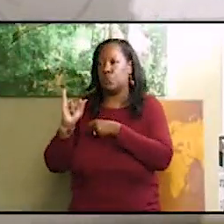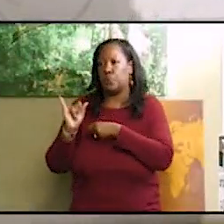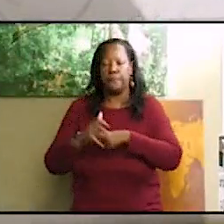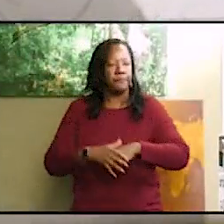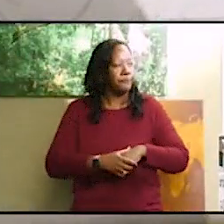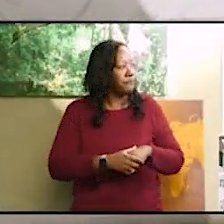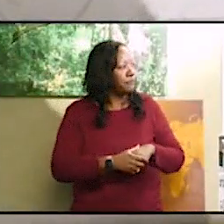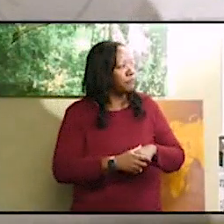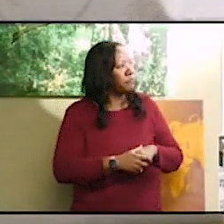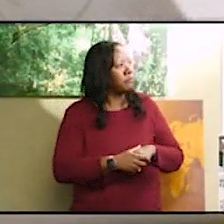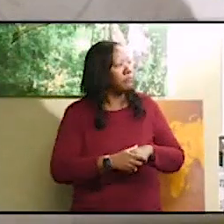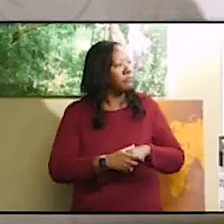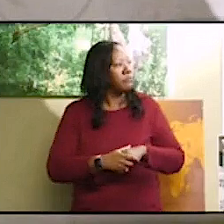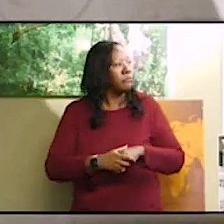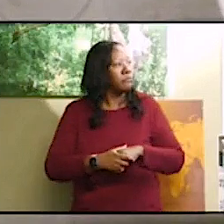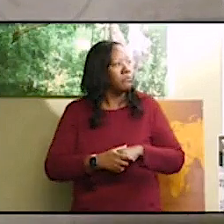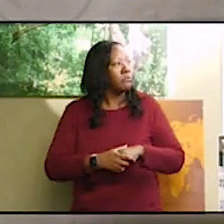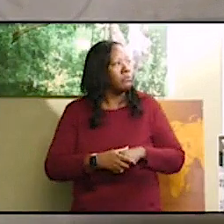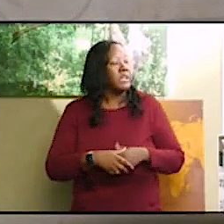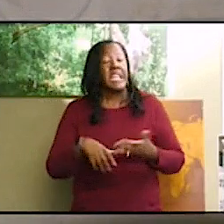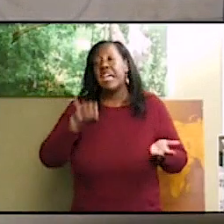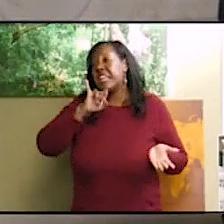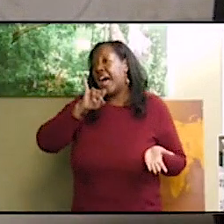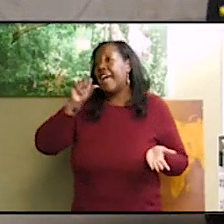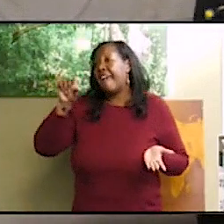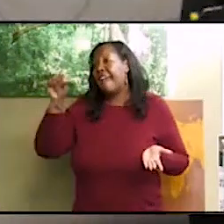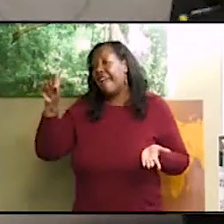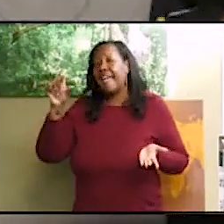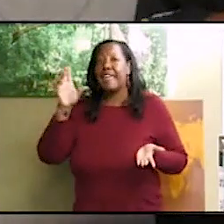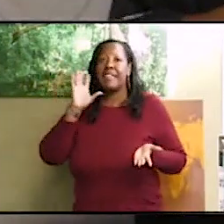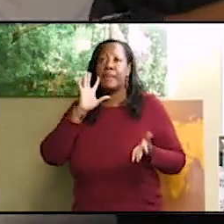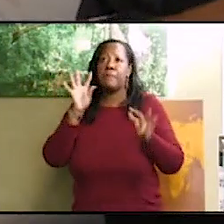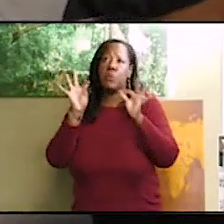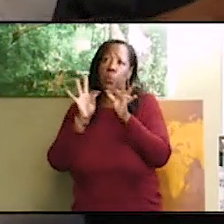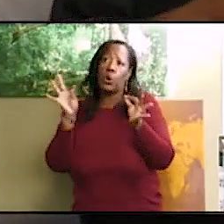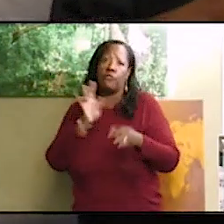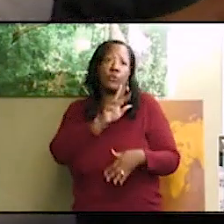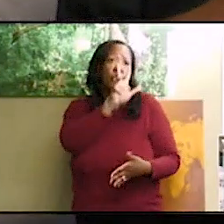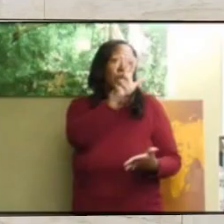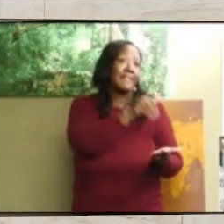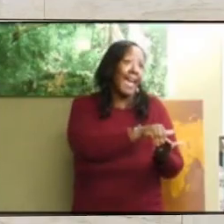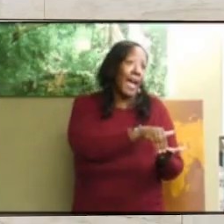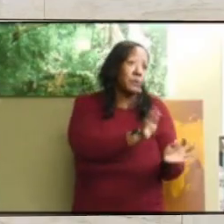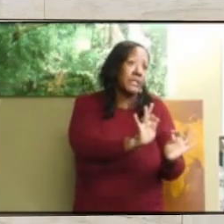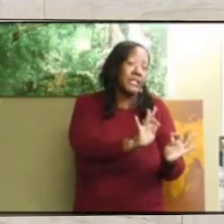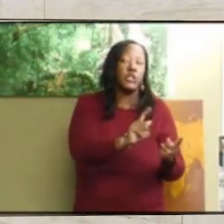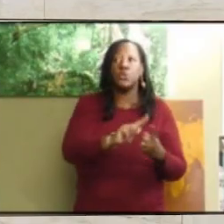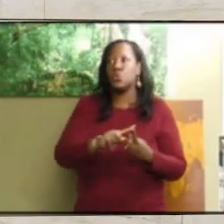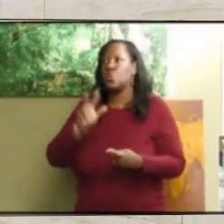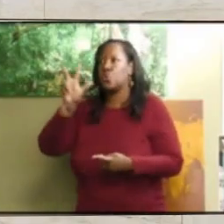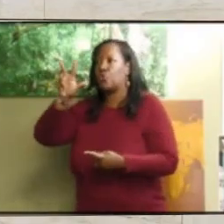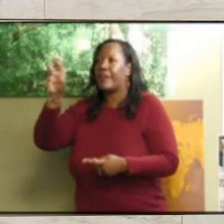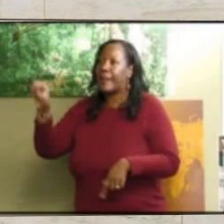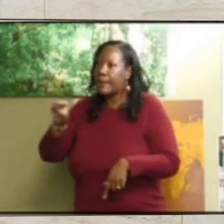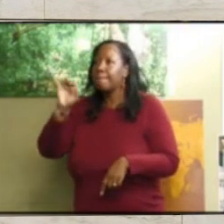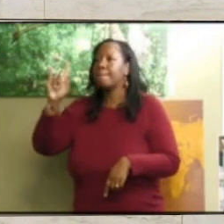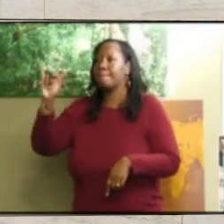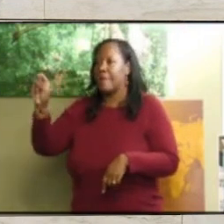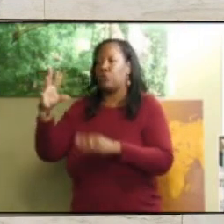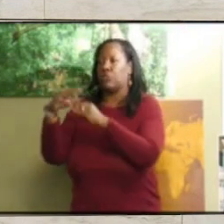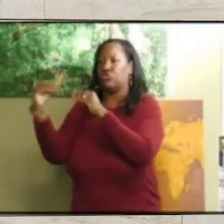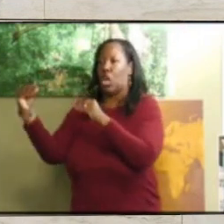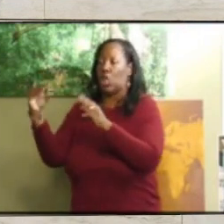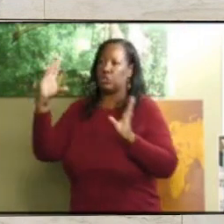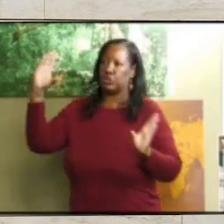Those interagency agreements can range from about $3,000 to $3 million. They can even be